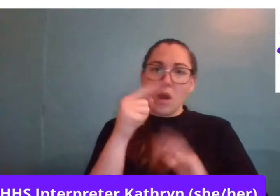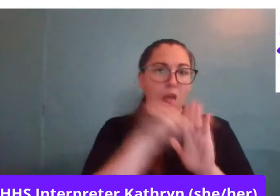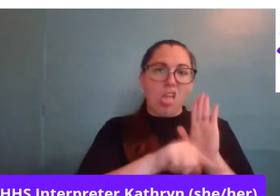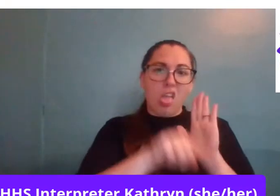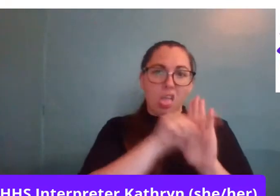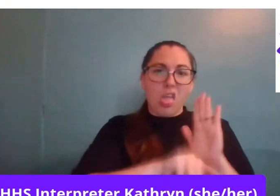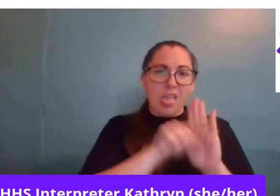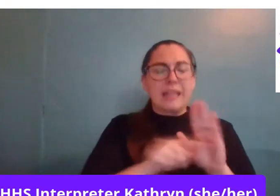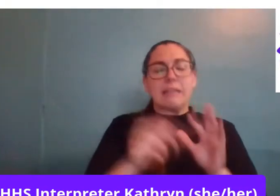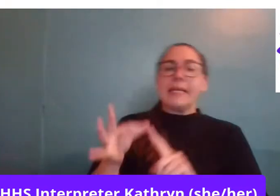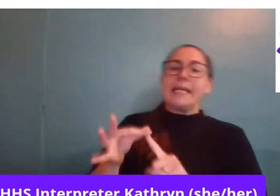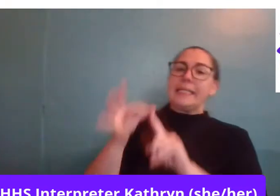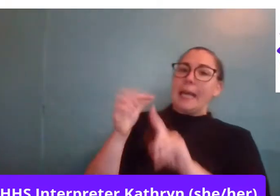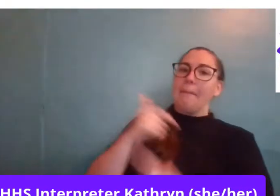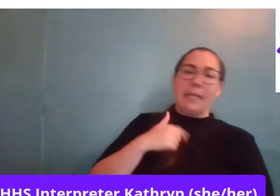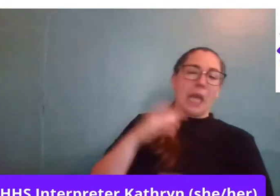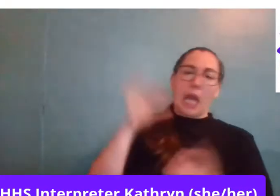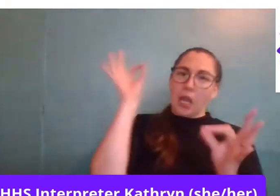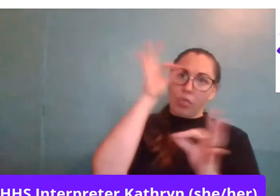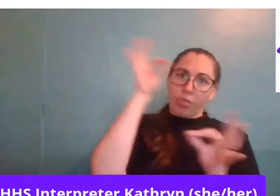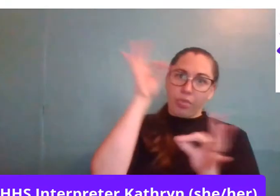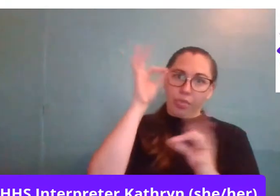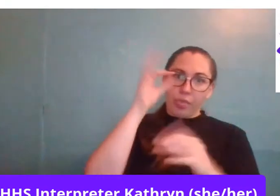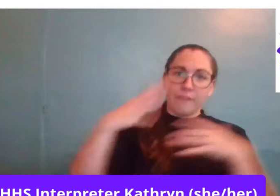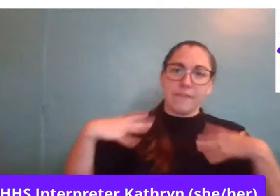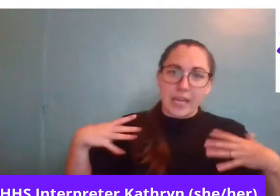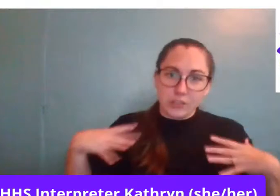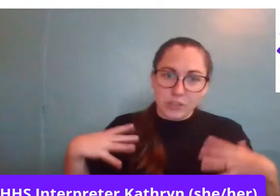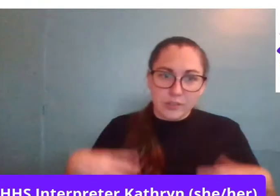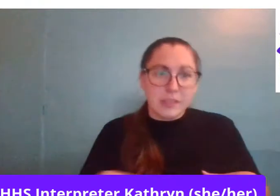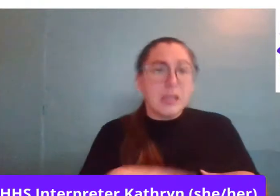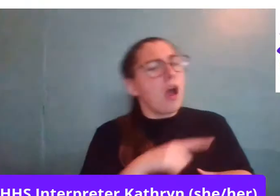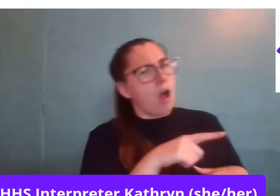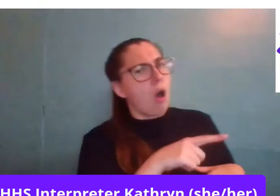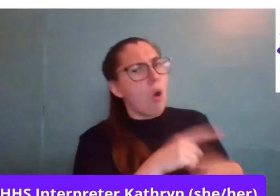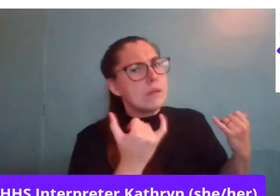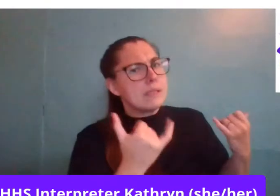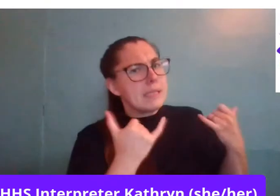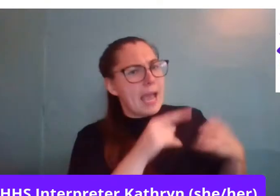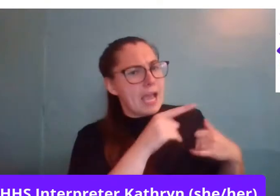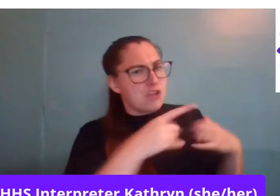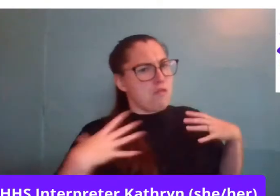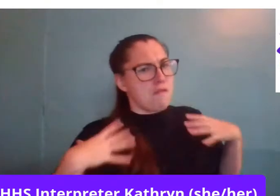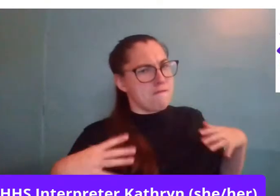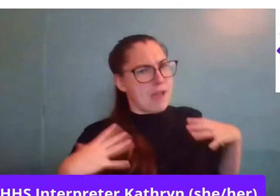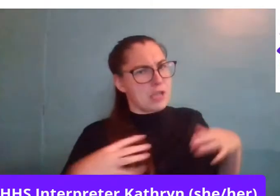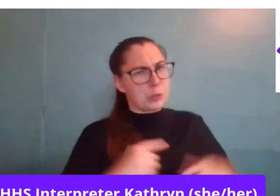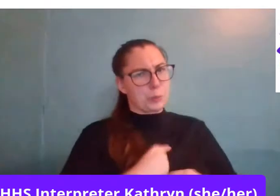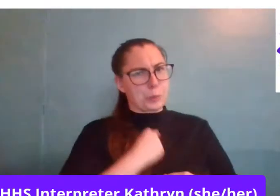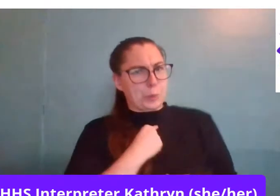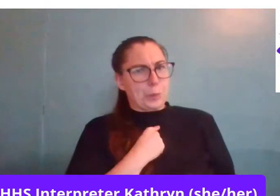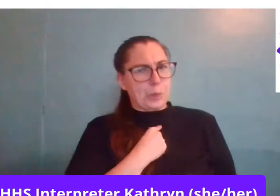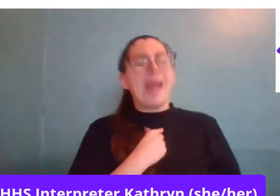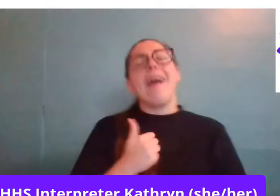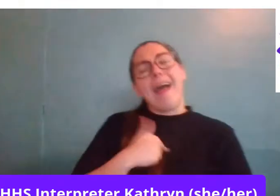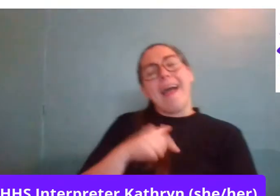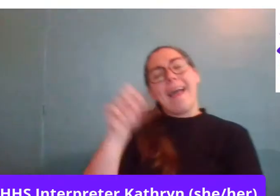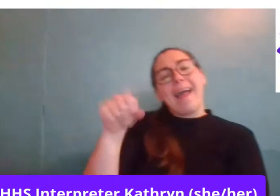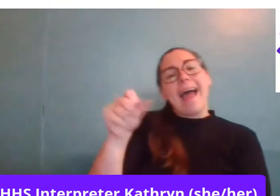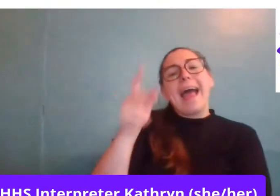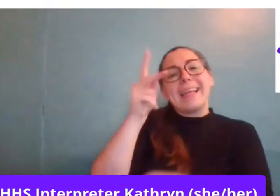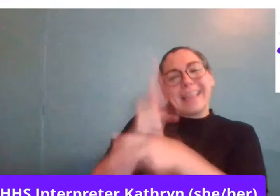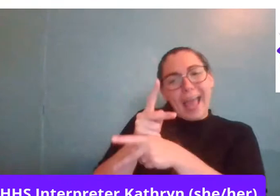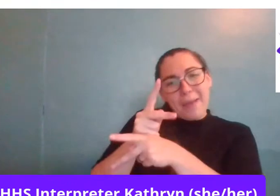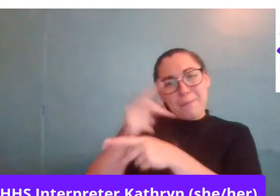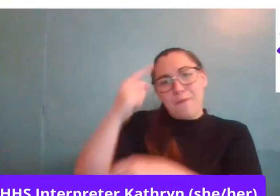anything about fashion. Well, you look pretty fashionable today, though. You have I kept the tie on for Dr.